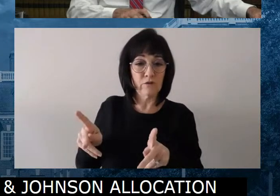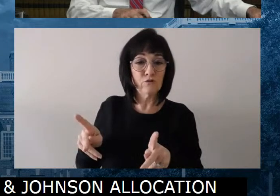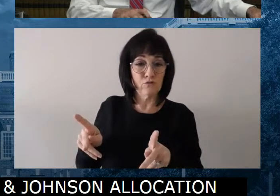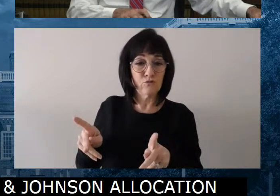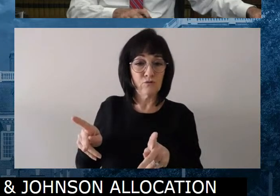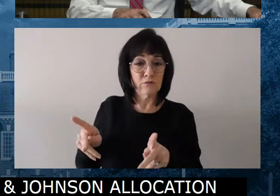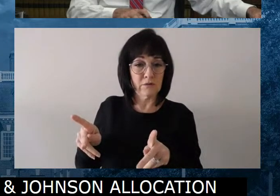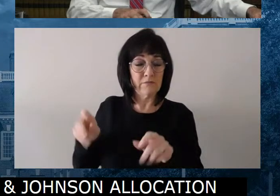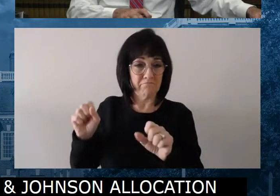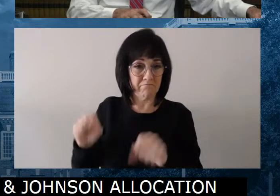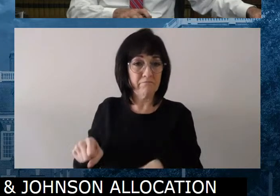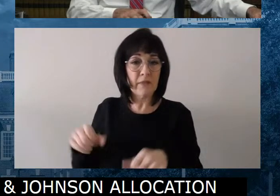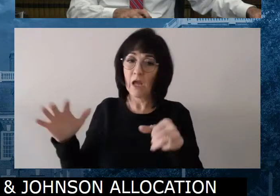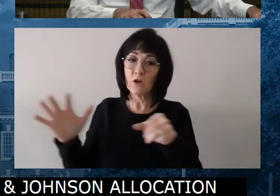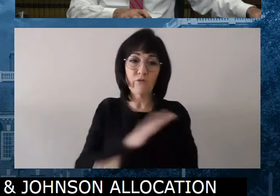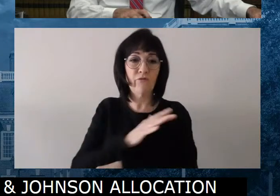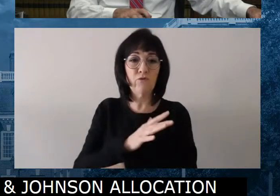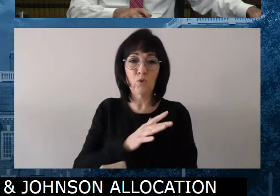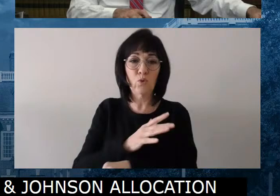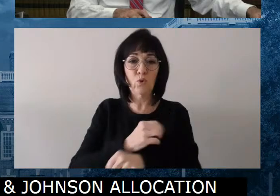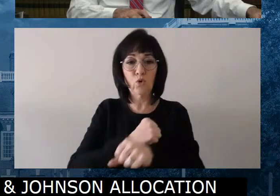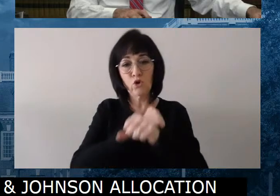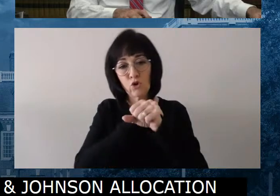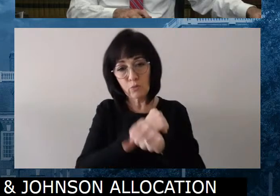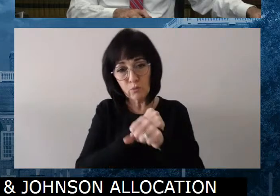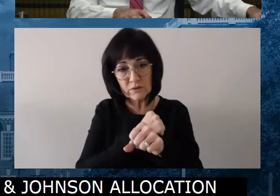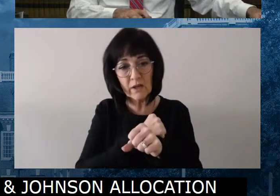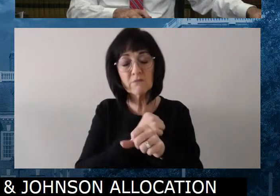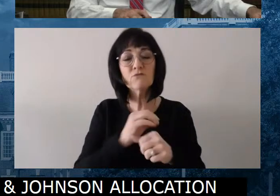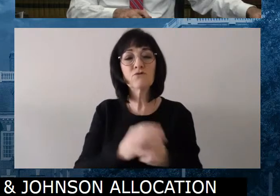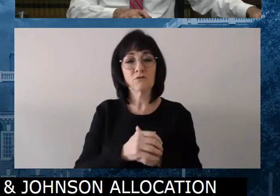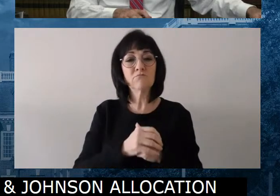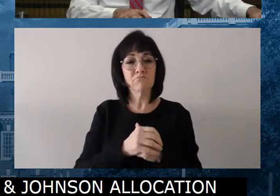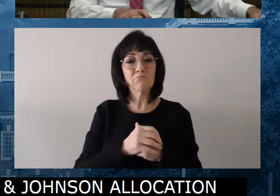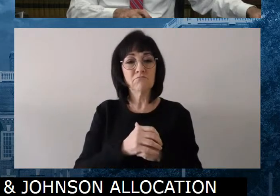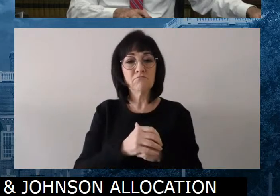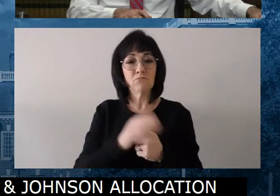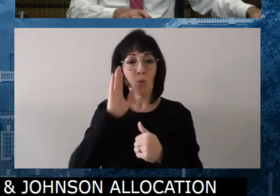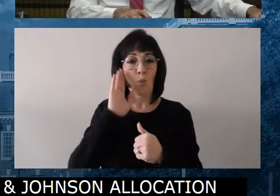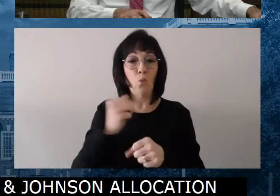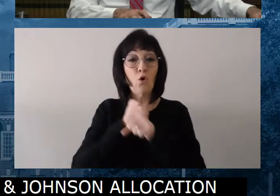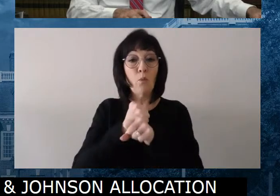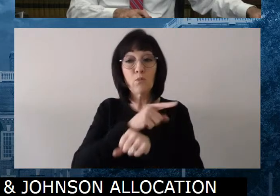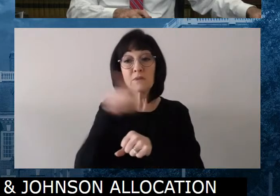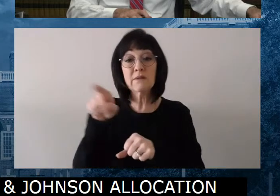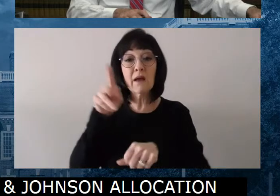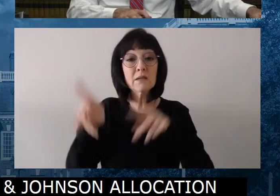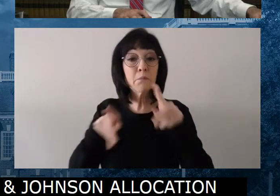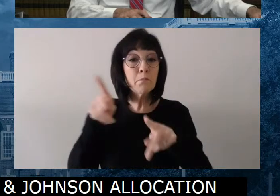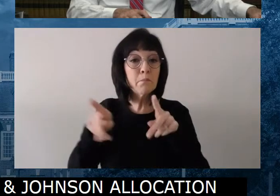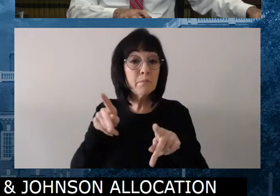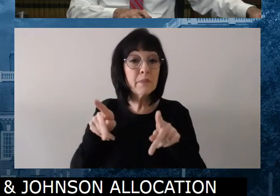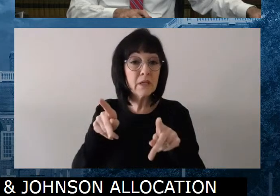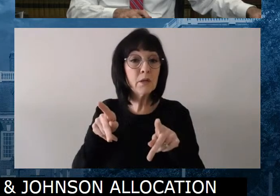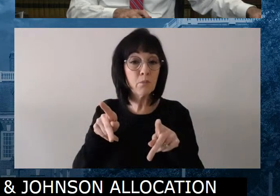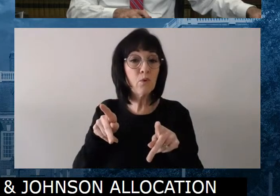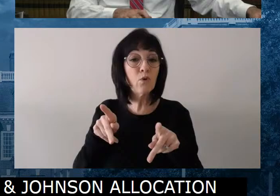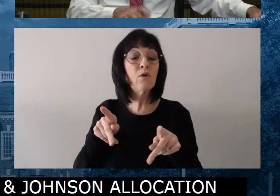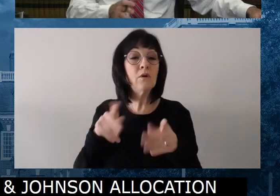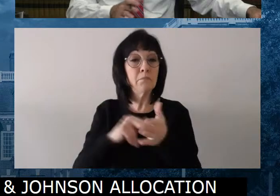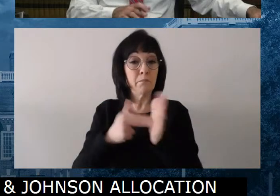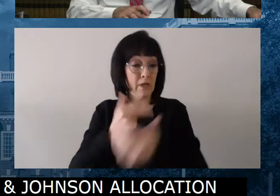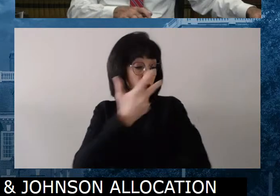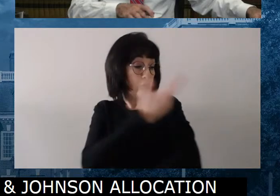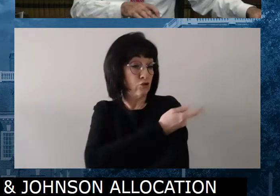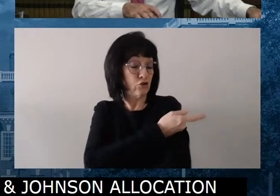significant 100% protection for death and hospitalization, both Pfizer and Moderna, as well as Johnson & Johnson. A